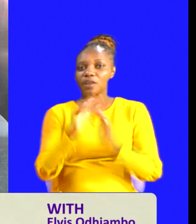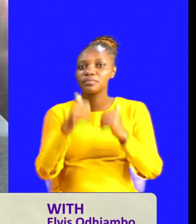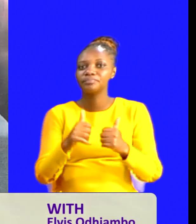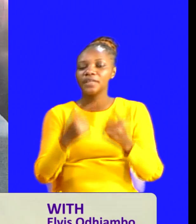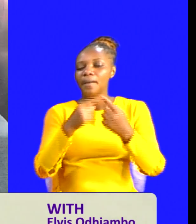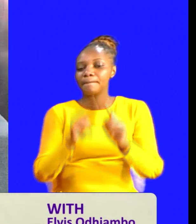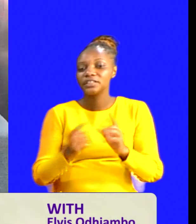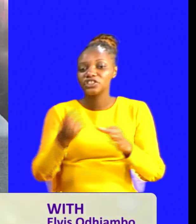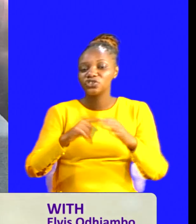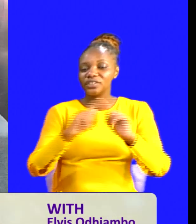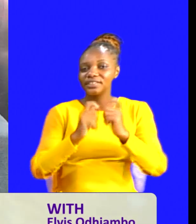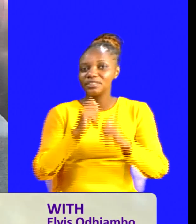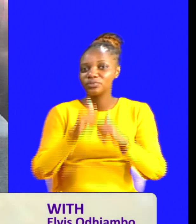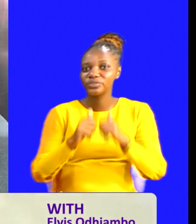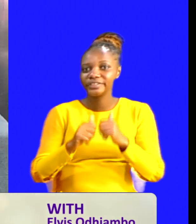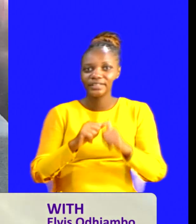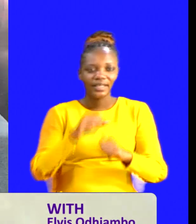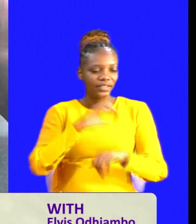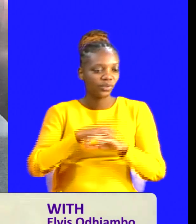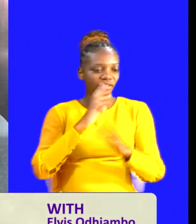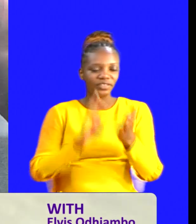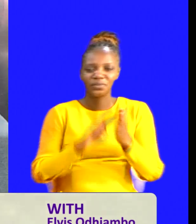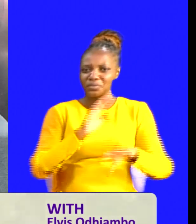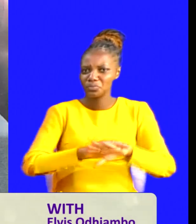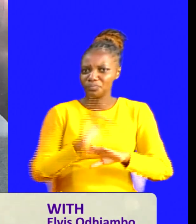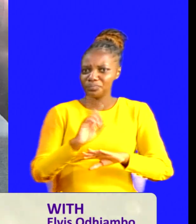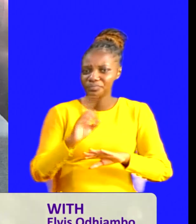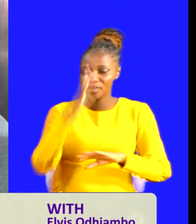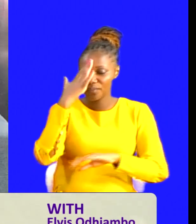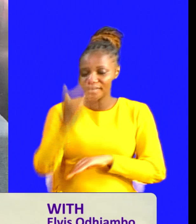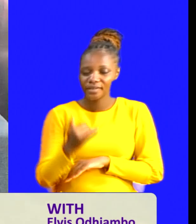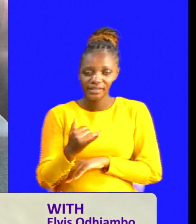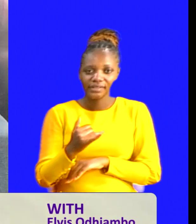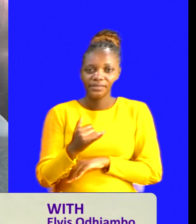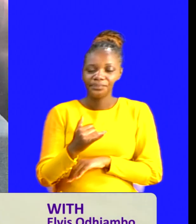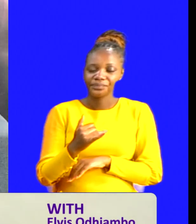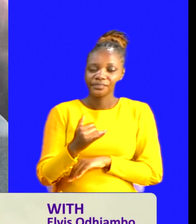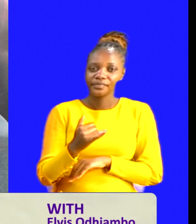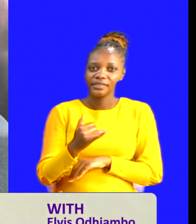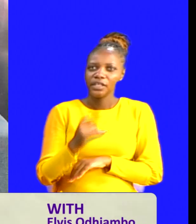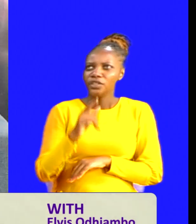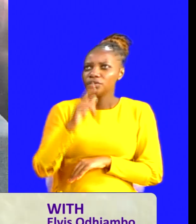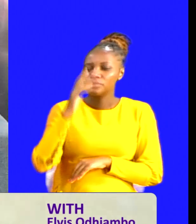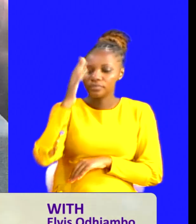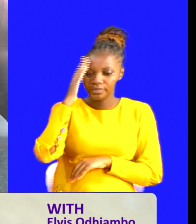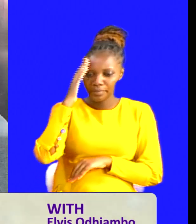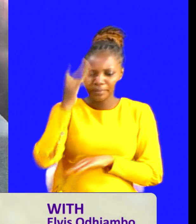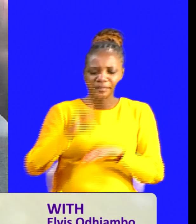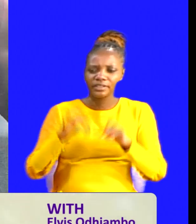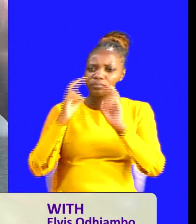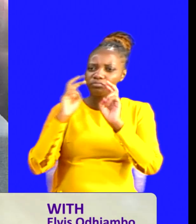that did not get a result that maybe he wanted, because Leicester were relegated. But then again, when you look